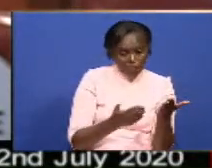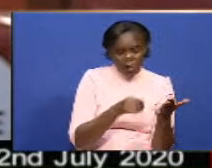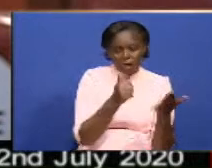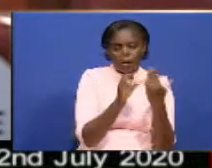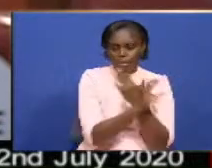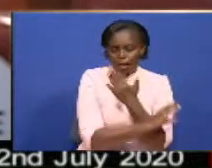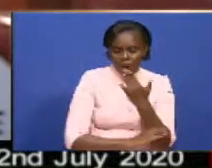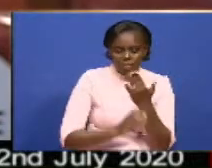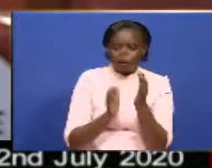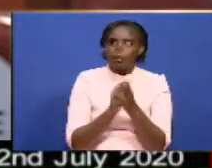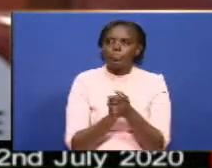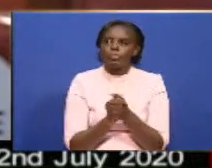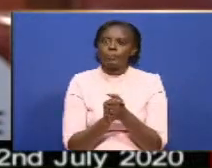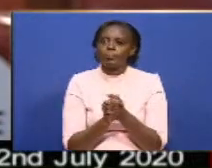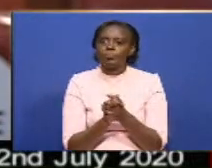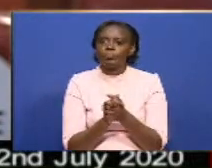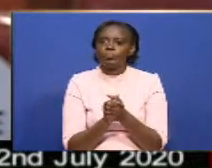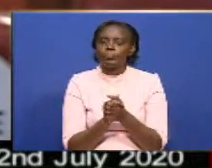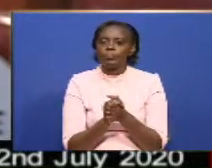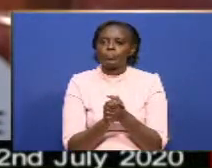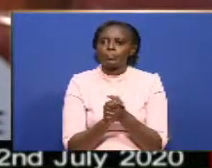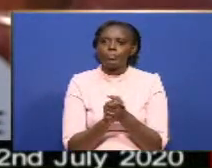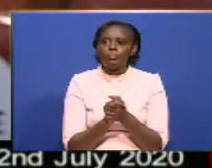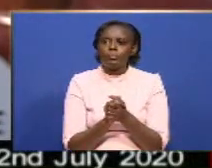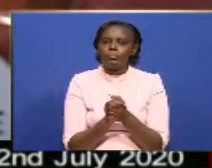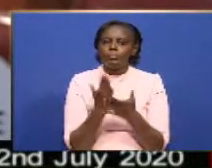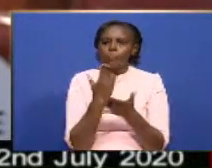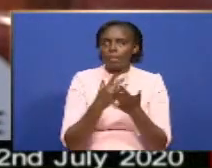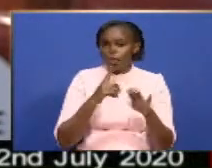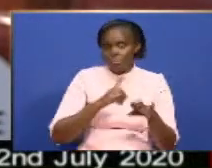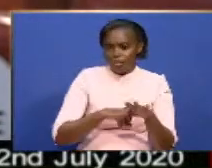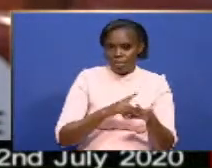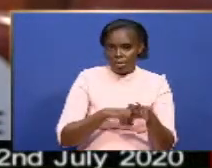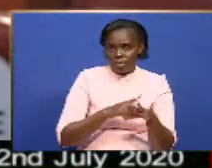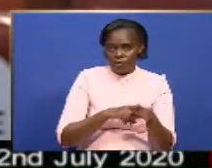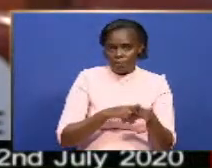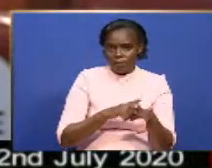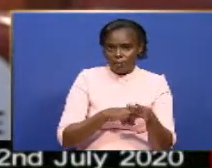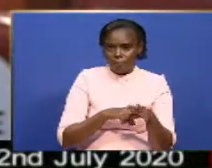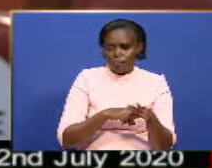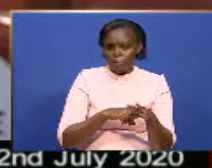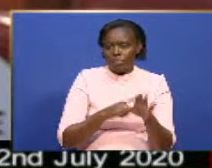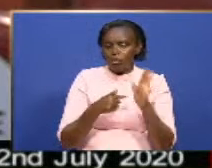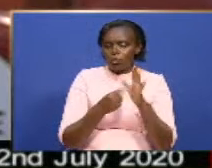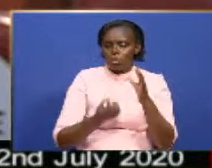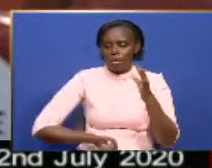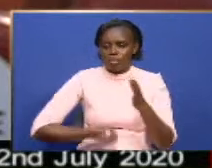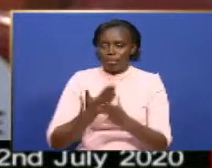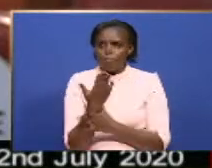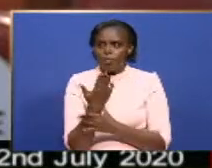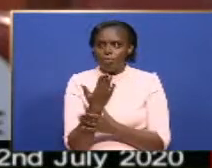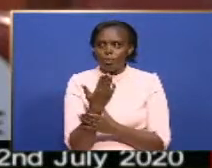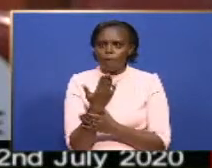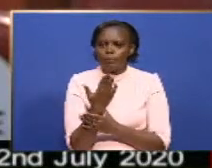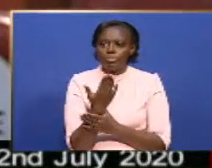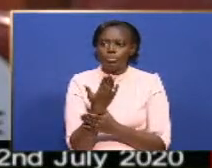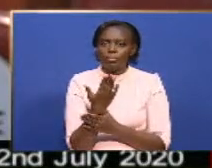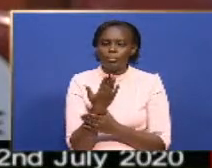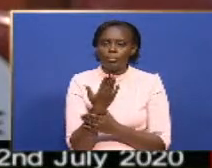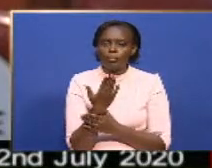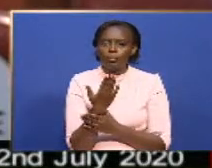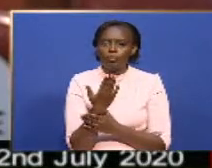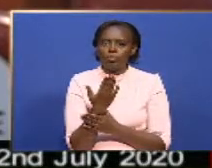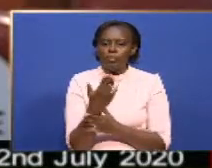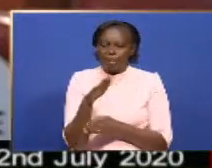So, Madam Speaker, you find that it defines the establishment of